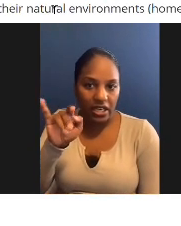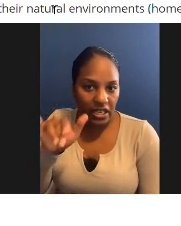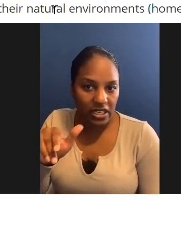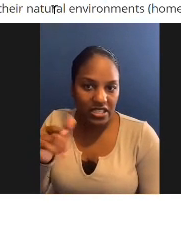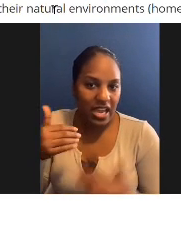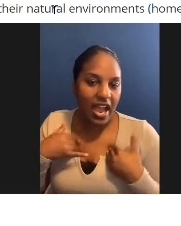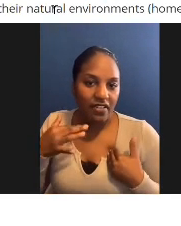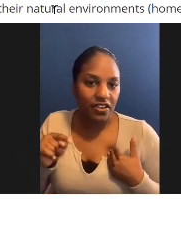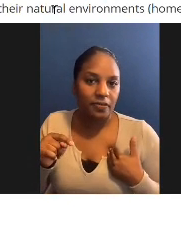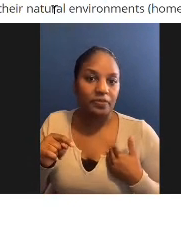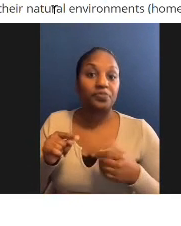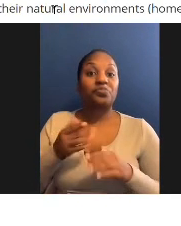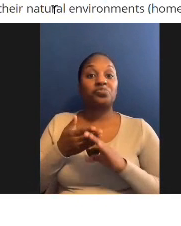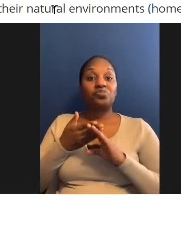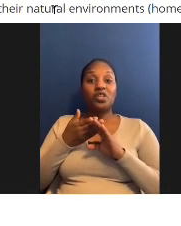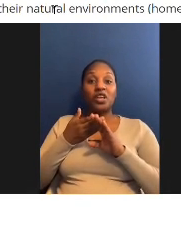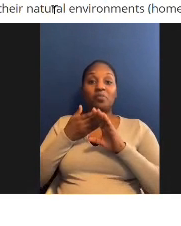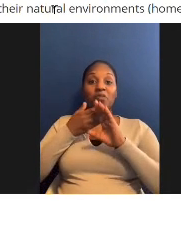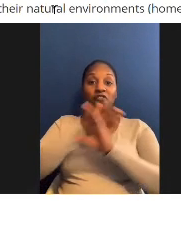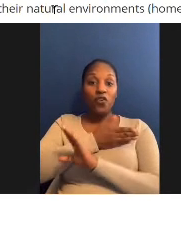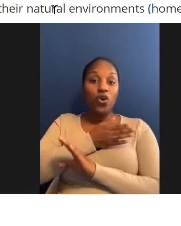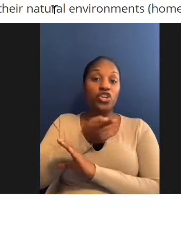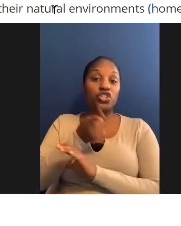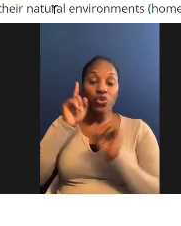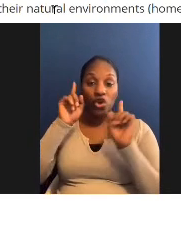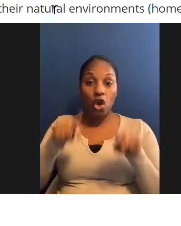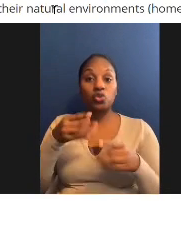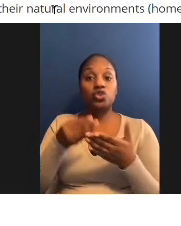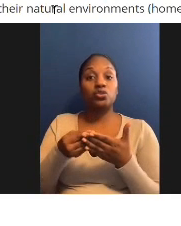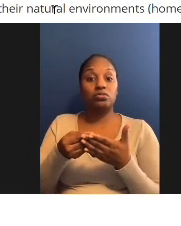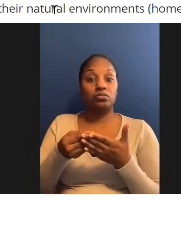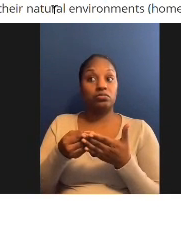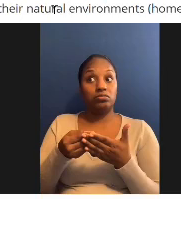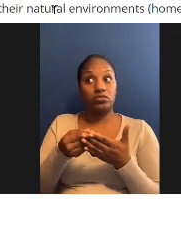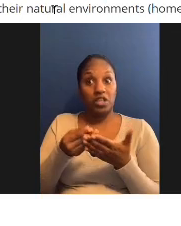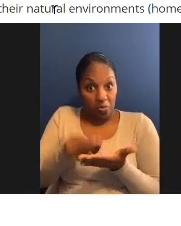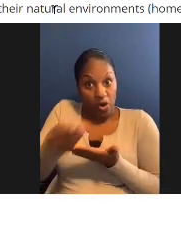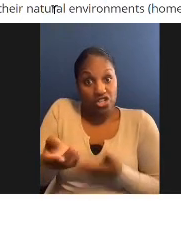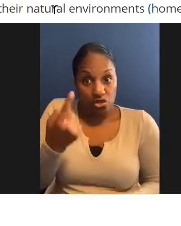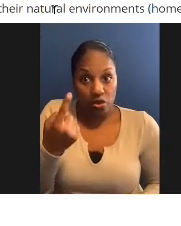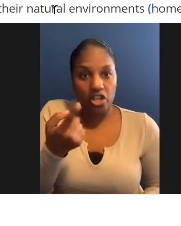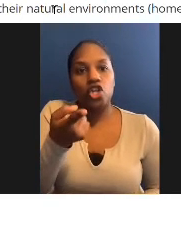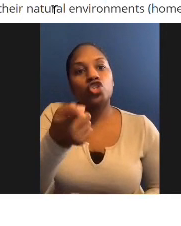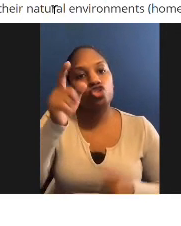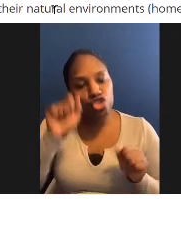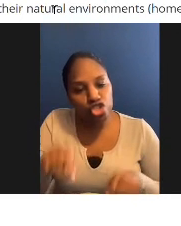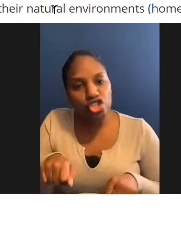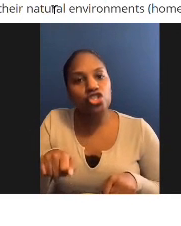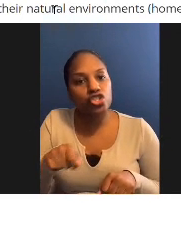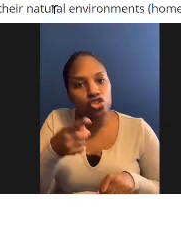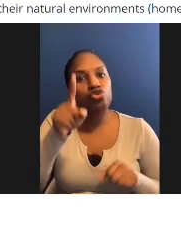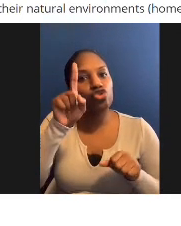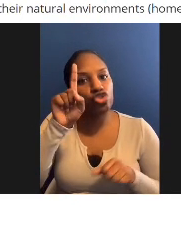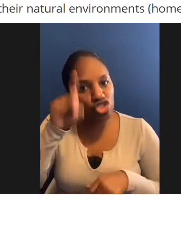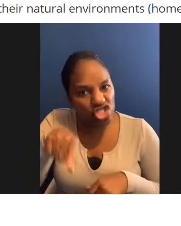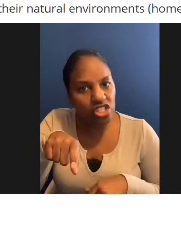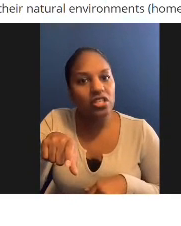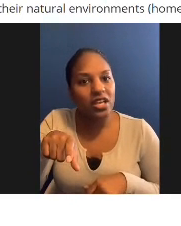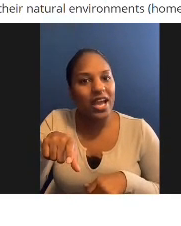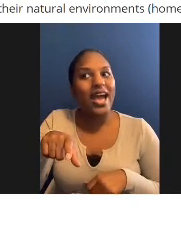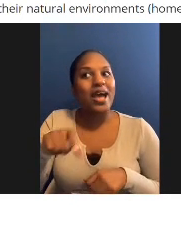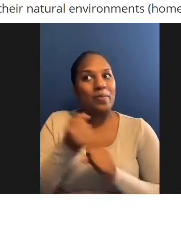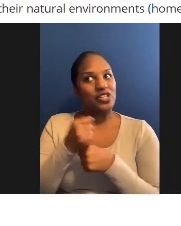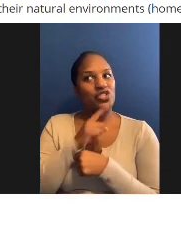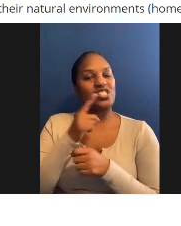to the expense of purchasing one, you should check it out to see if it is